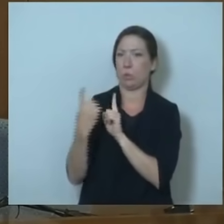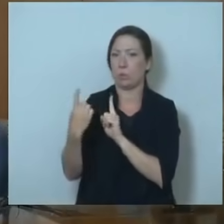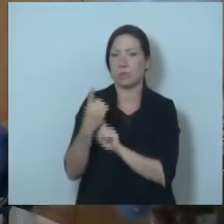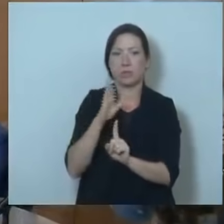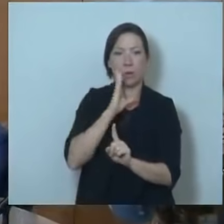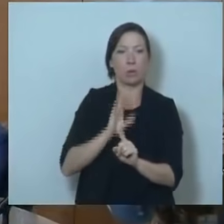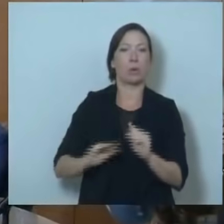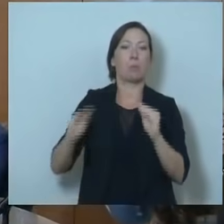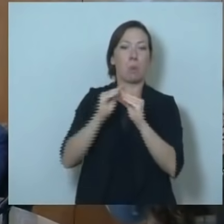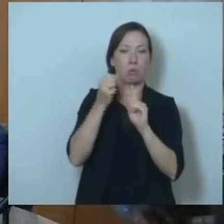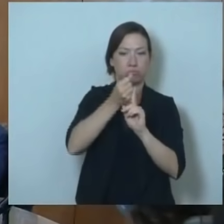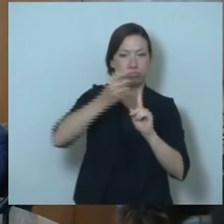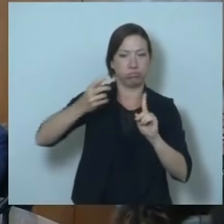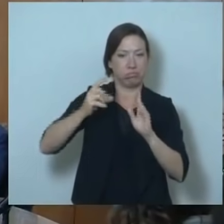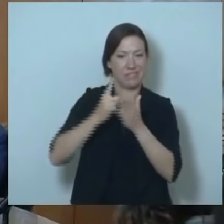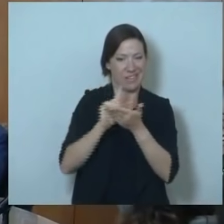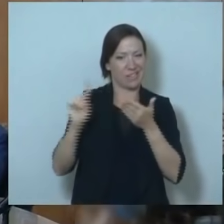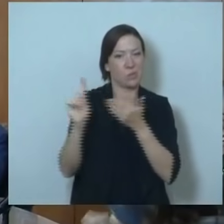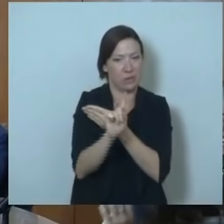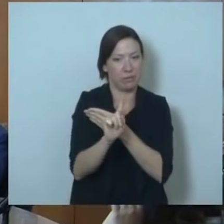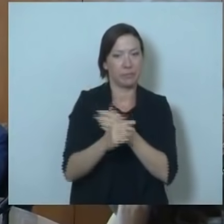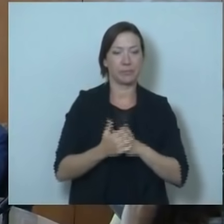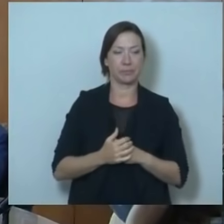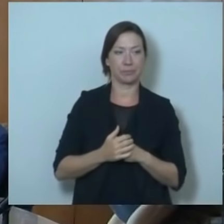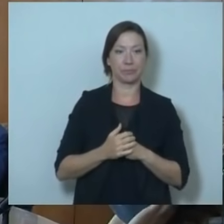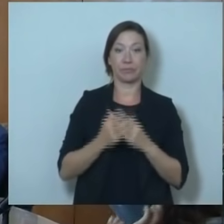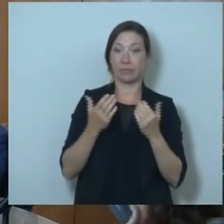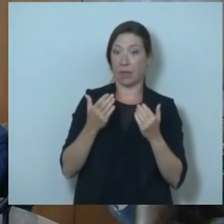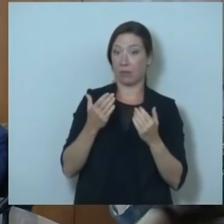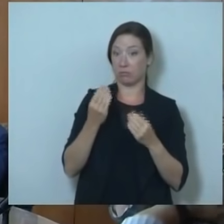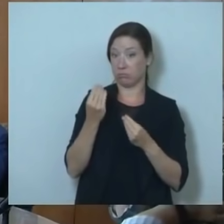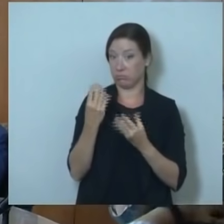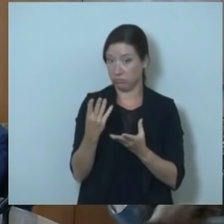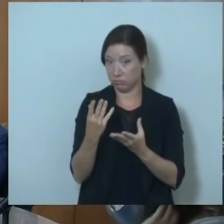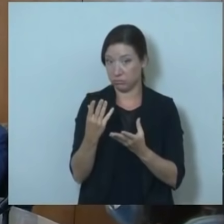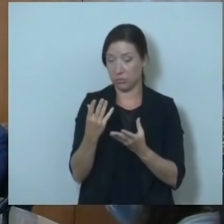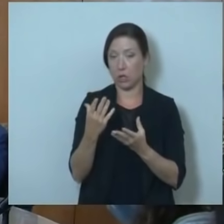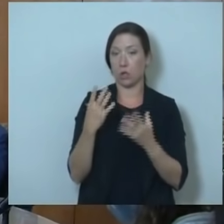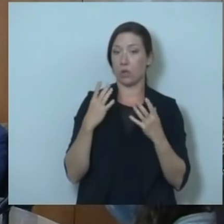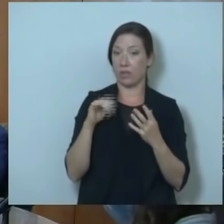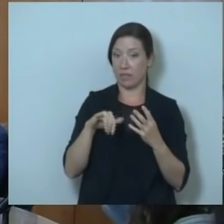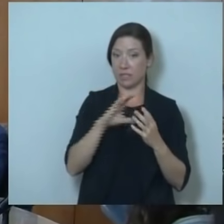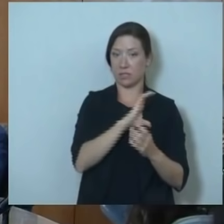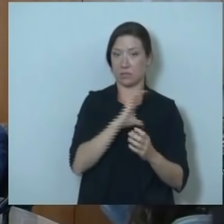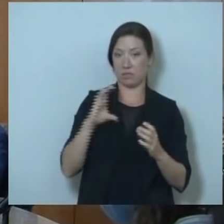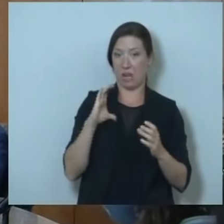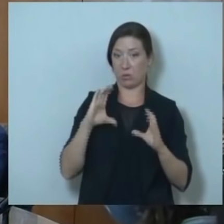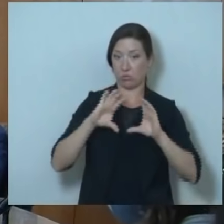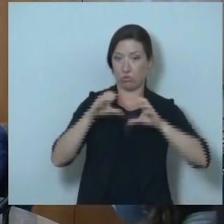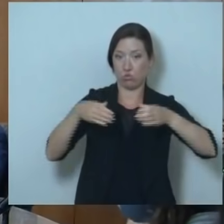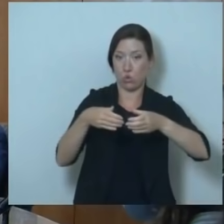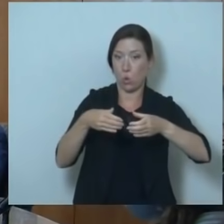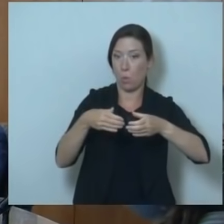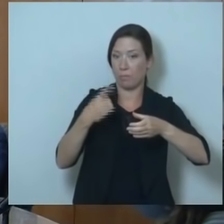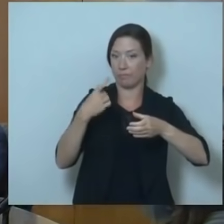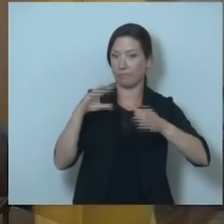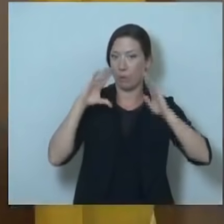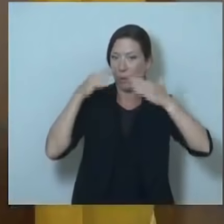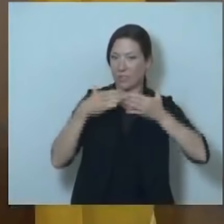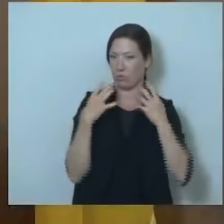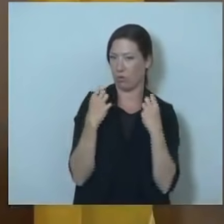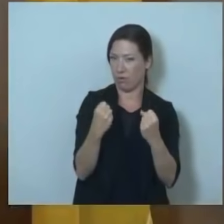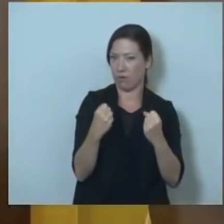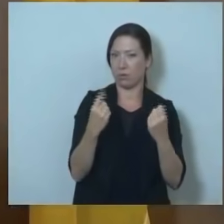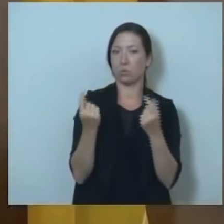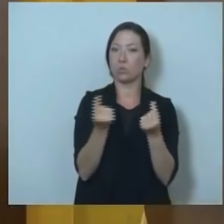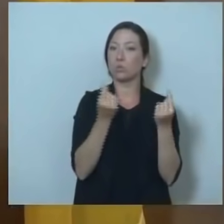And one thing before you go to Dr. Scrace is part of what the Recovery Council is doing is setting guidelines